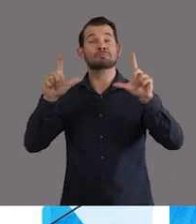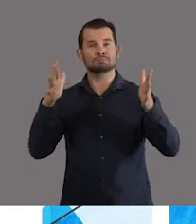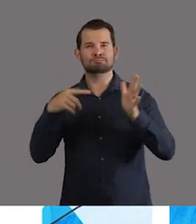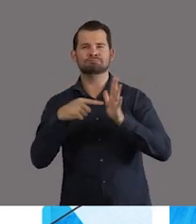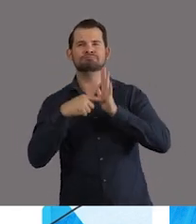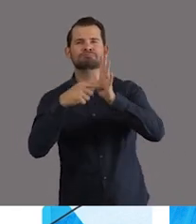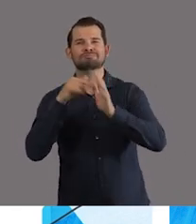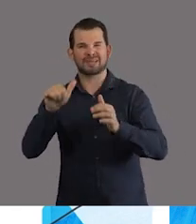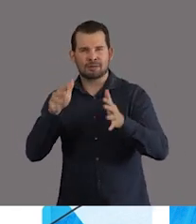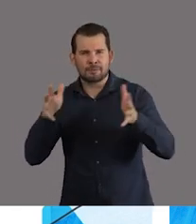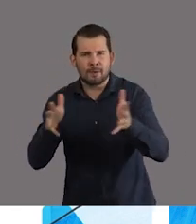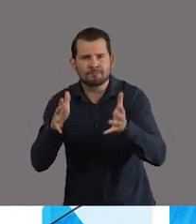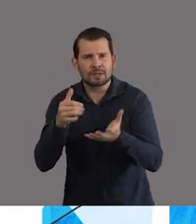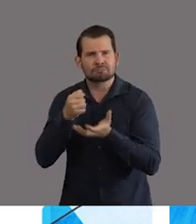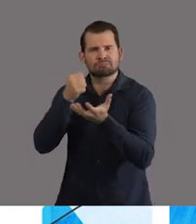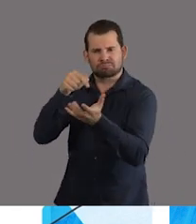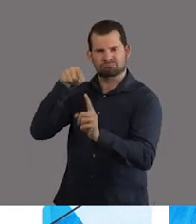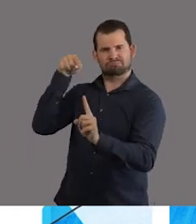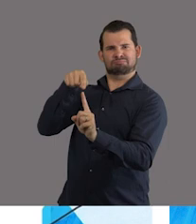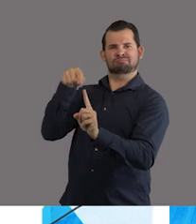Strategic Innovation Fund.